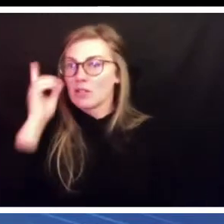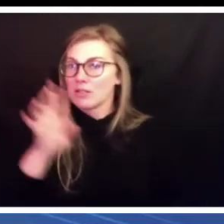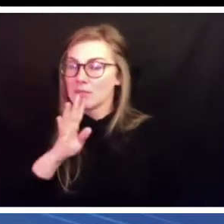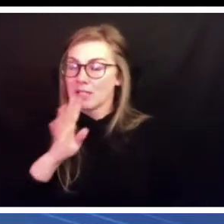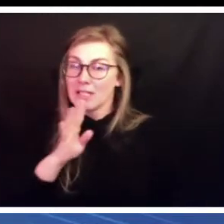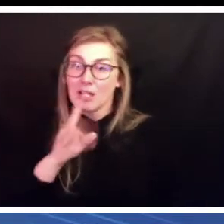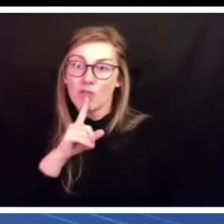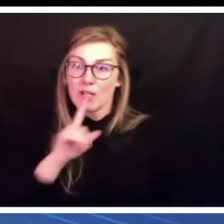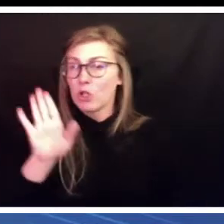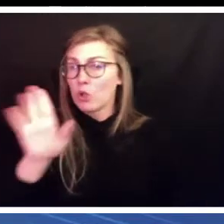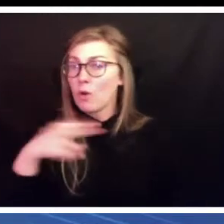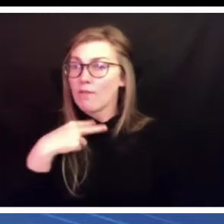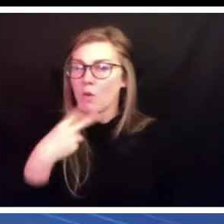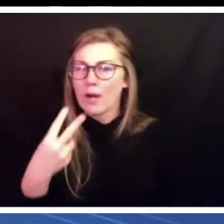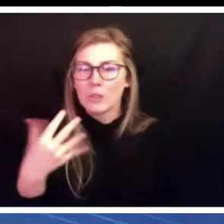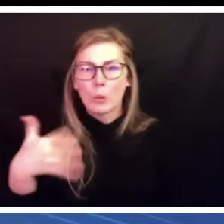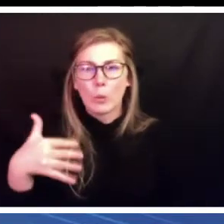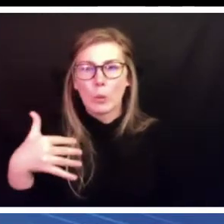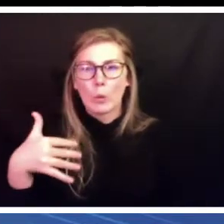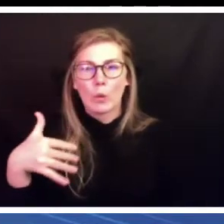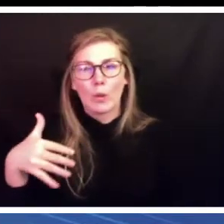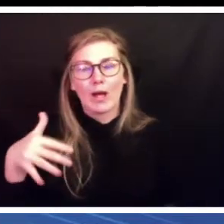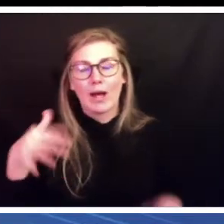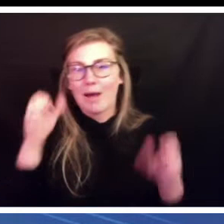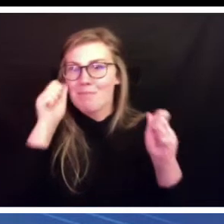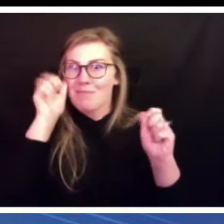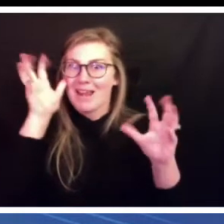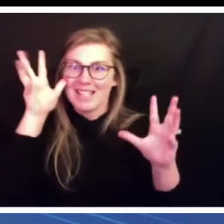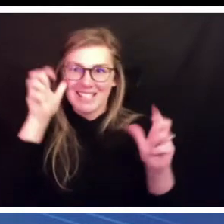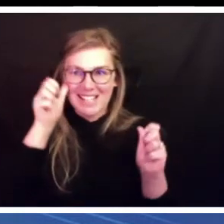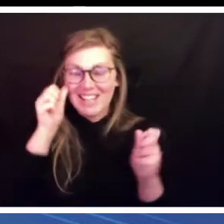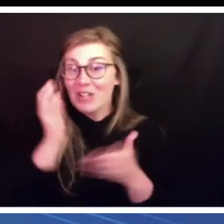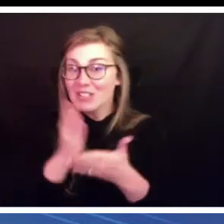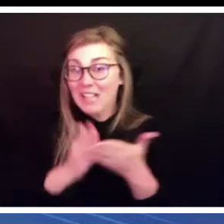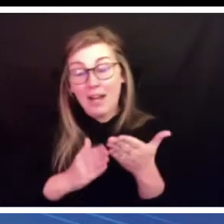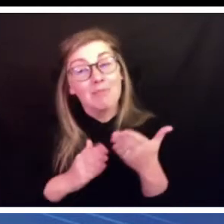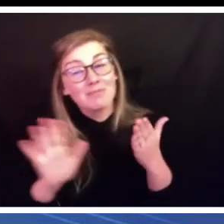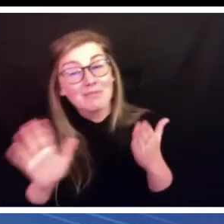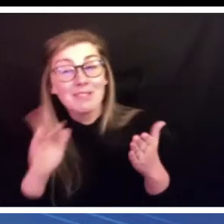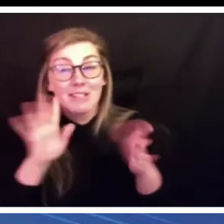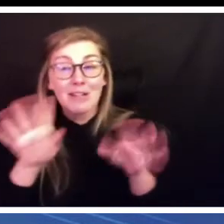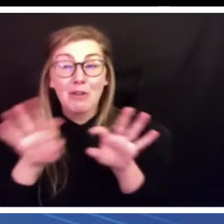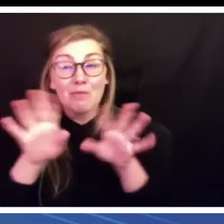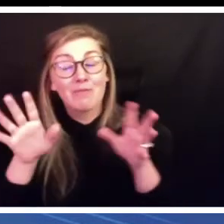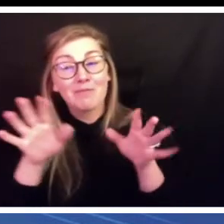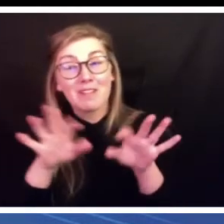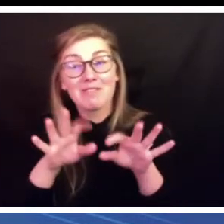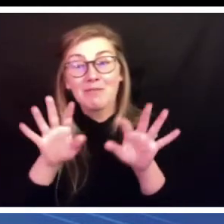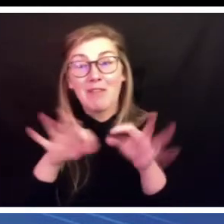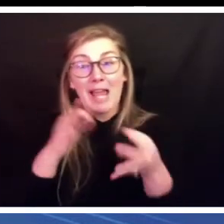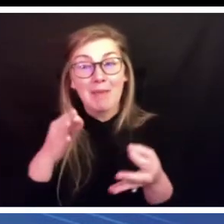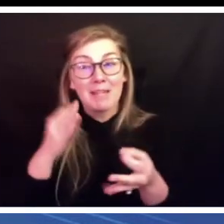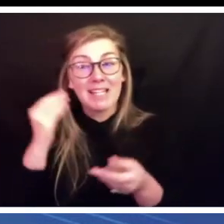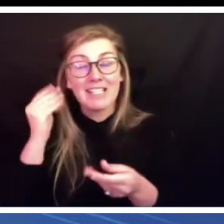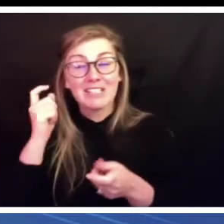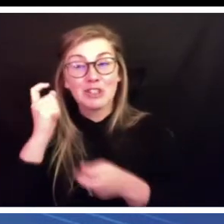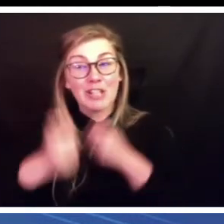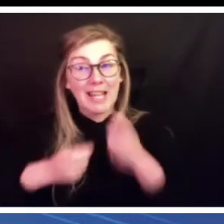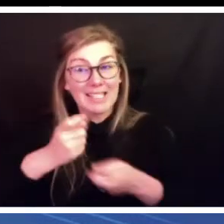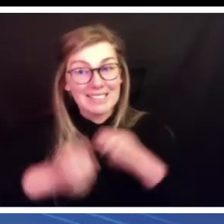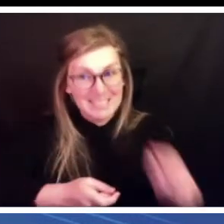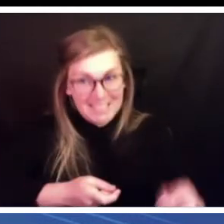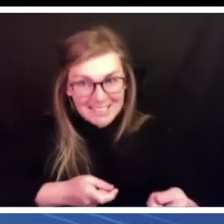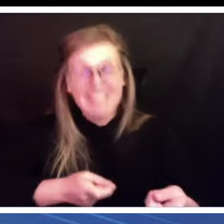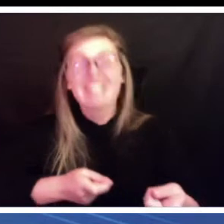know, there's some genetics that play into this as well as being a voiceover artist and being someone who, you know, was, was gifted